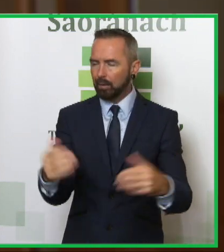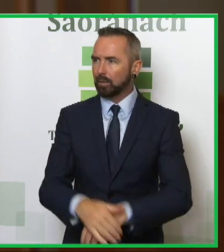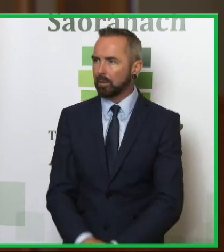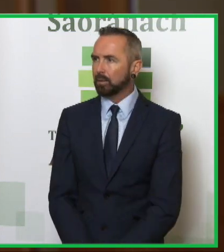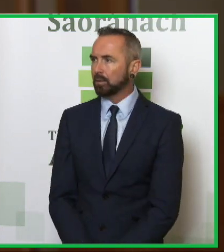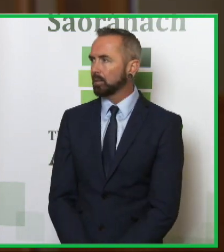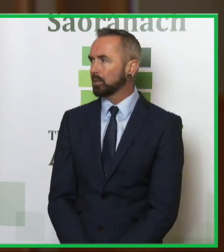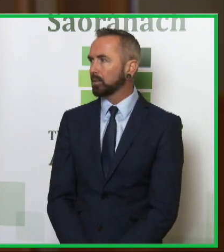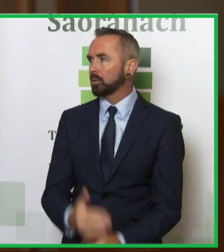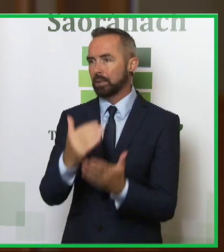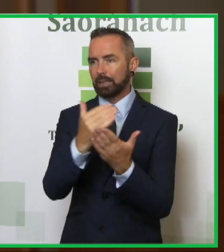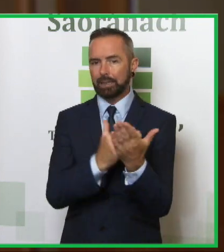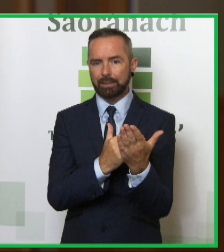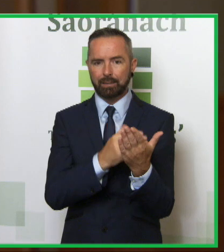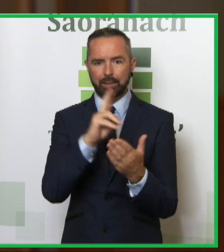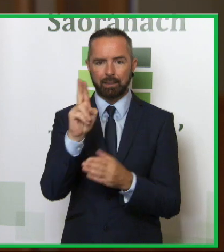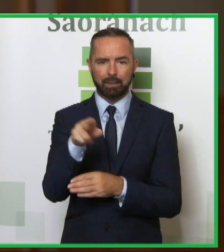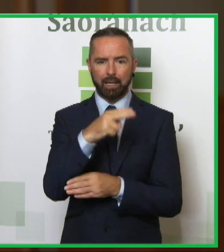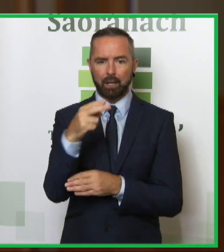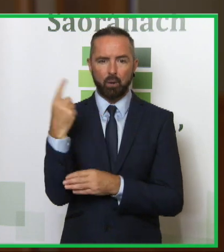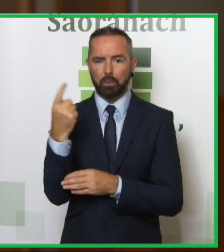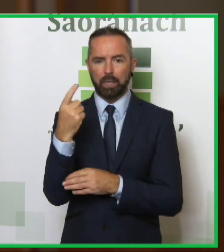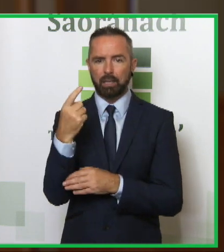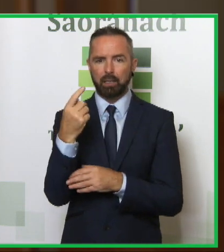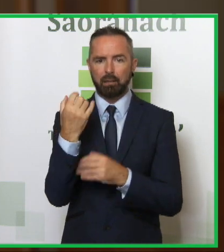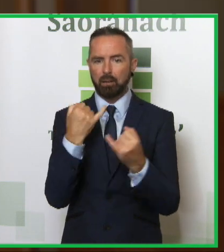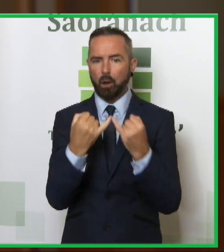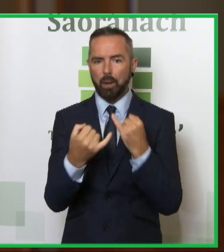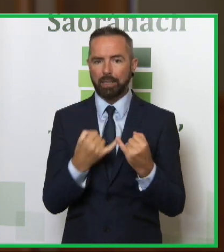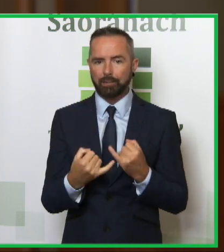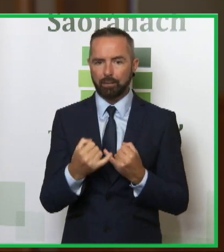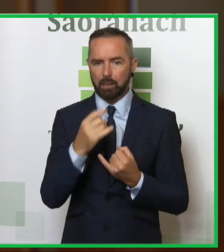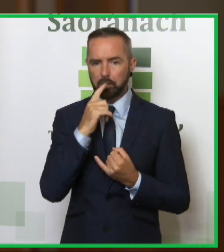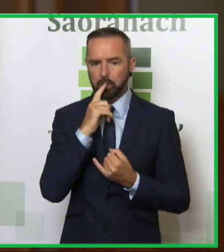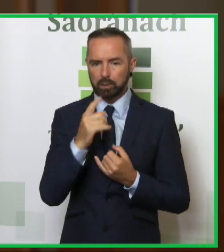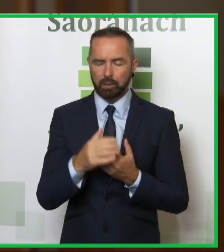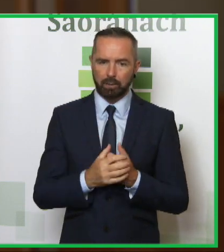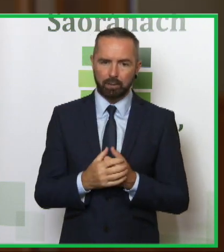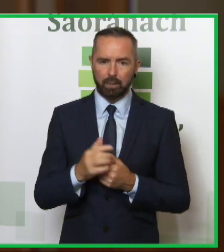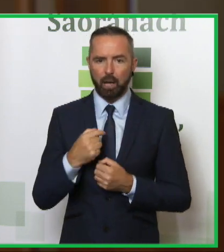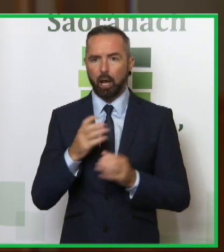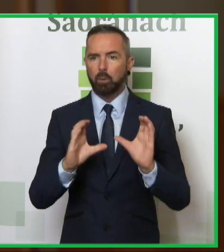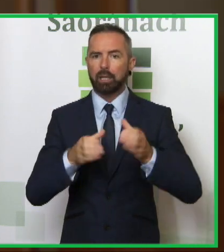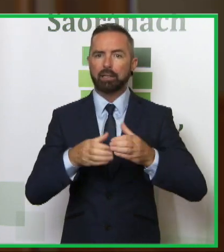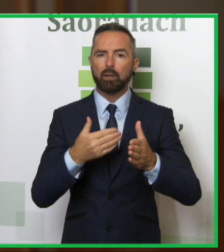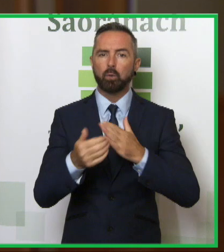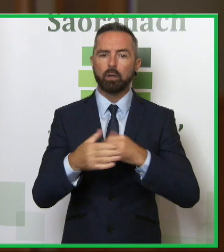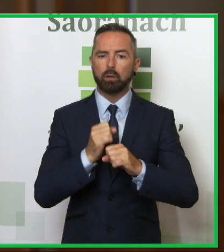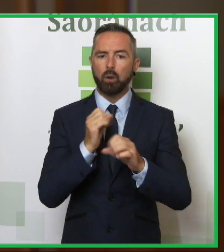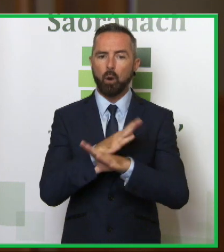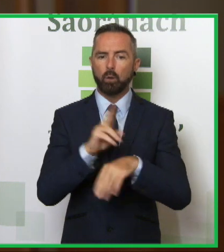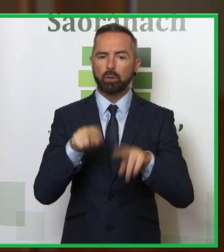it can't be comprehensive. It's, but I would classify all the new